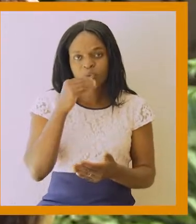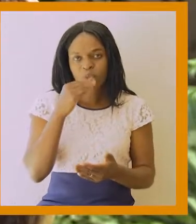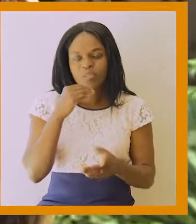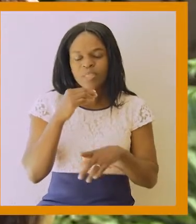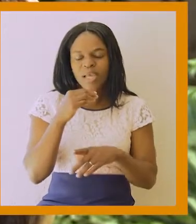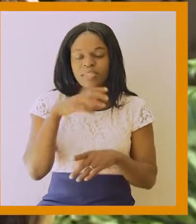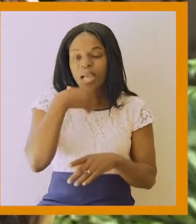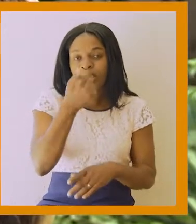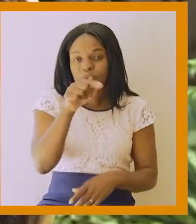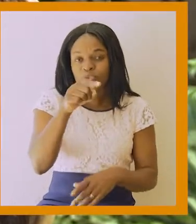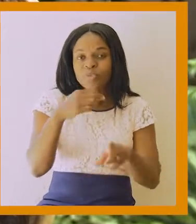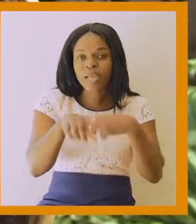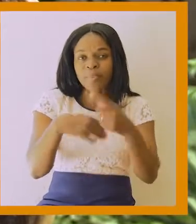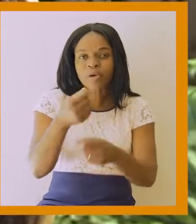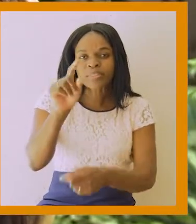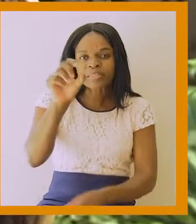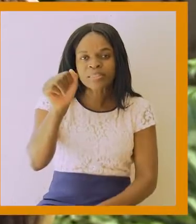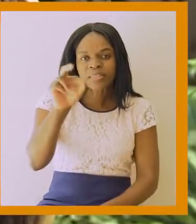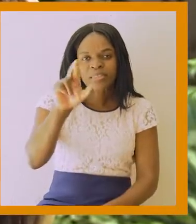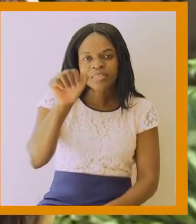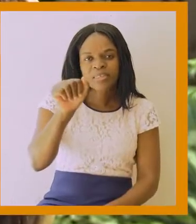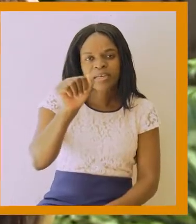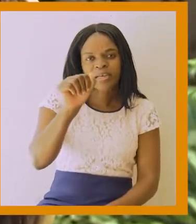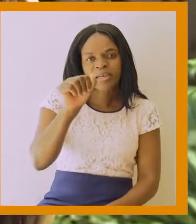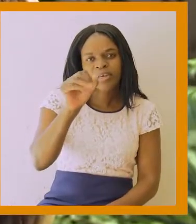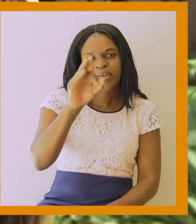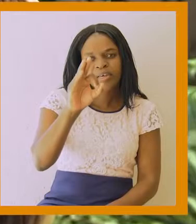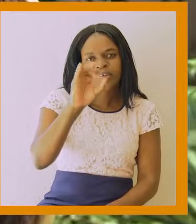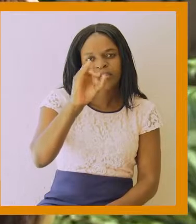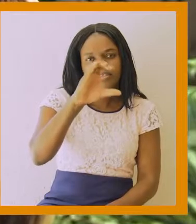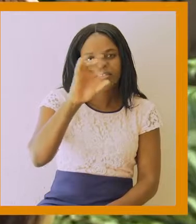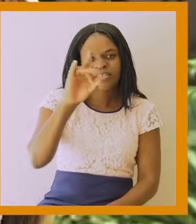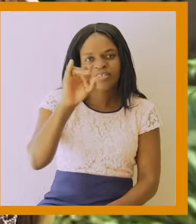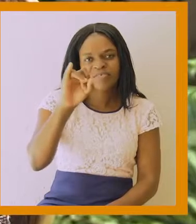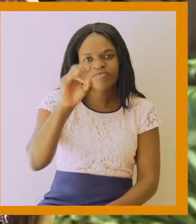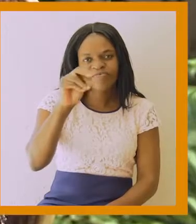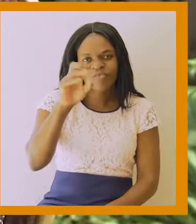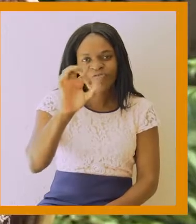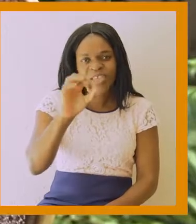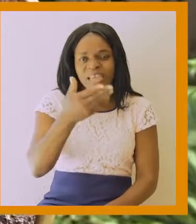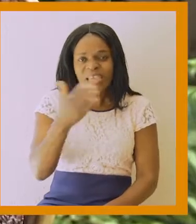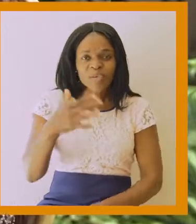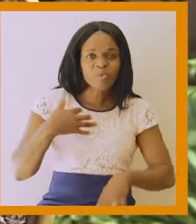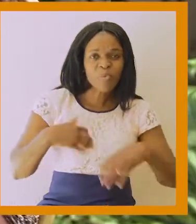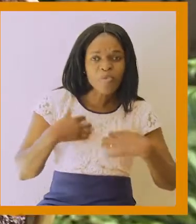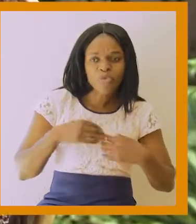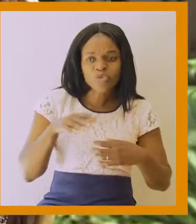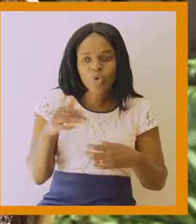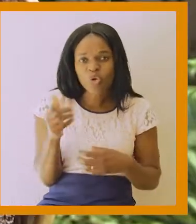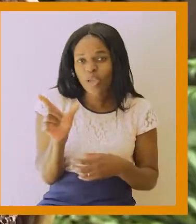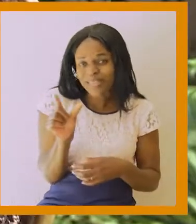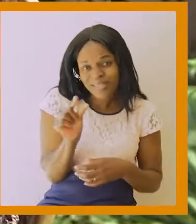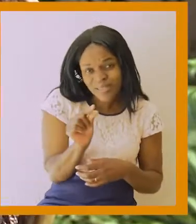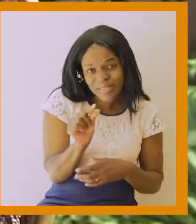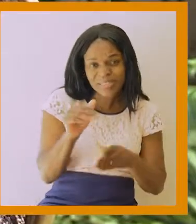you about the issue of trafficking as well. Is it something that we would say we need to raise alarm bells, or it's still